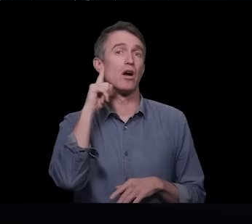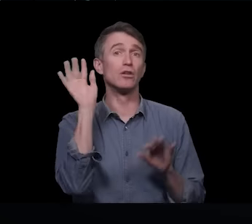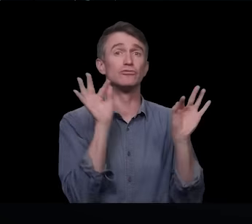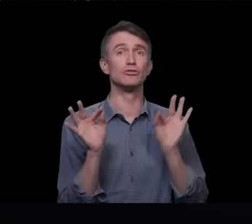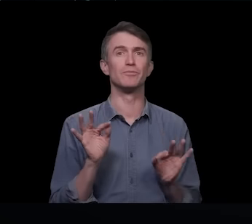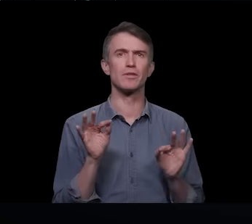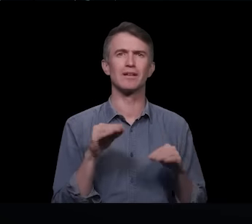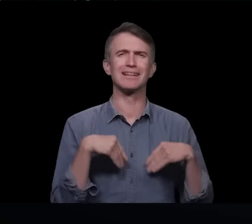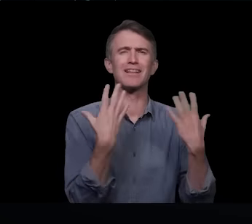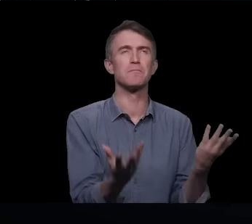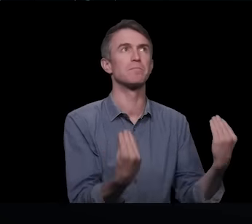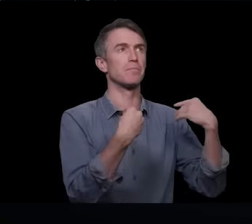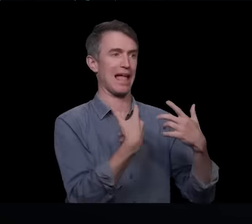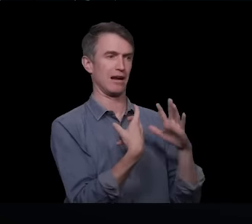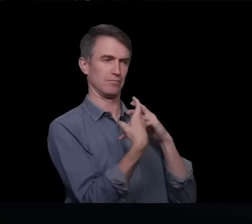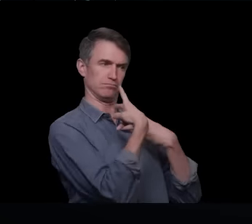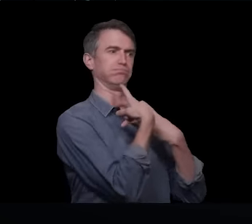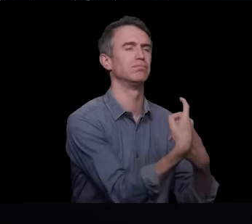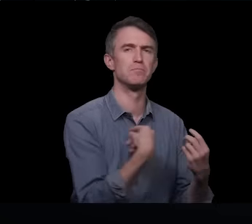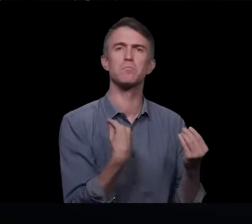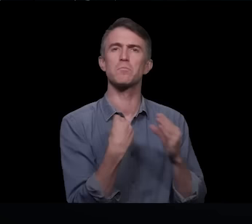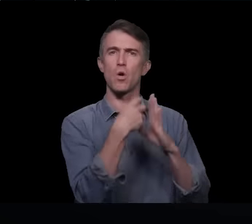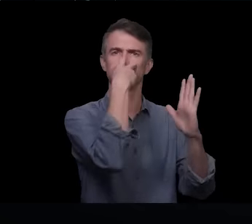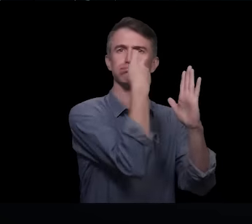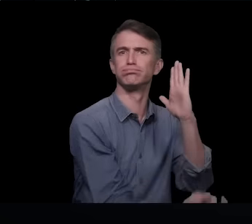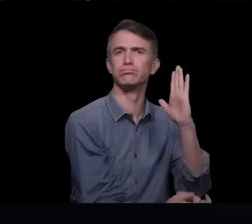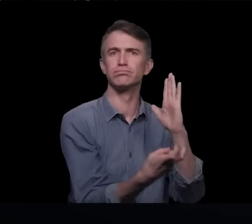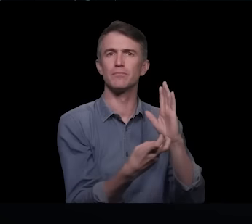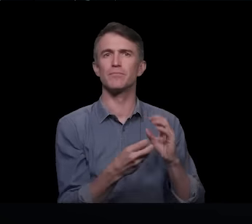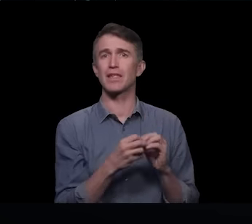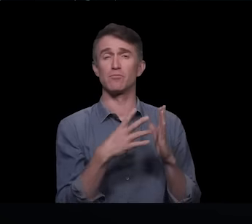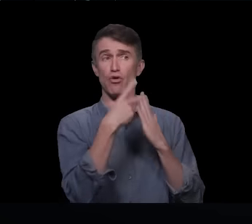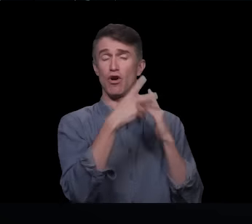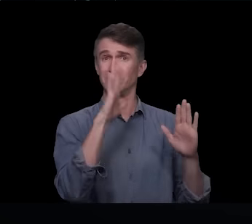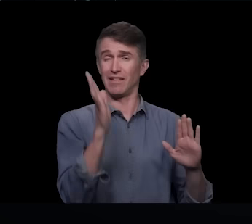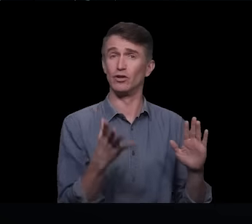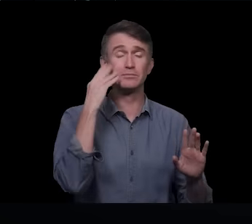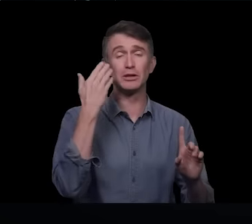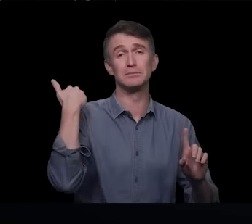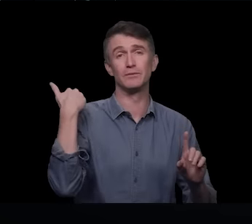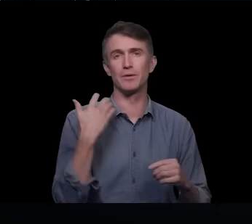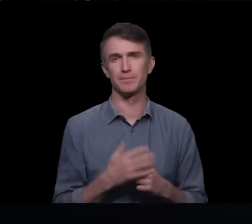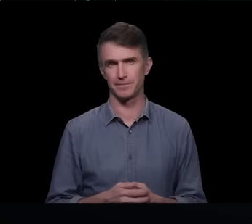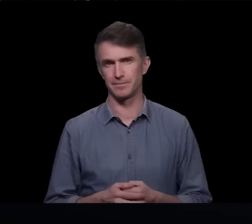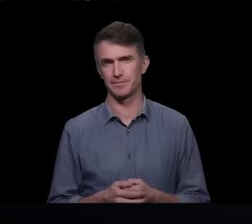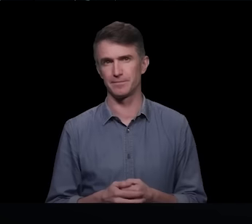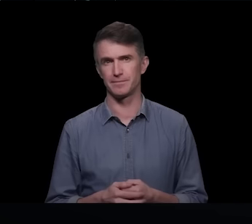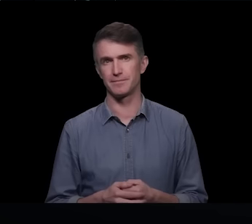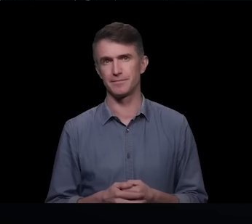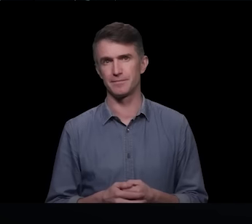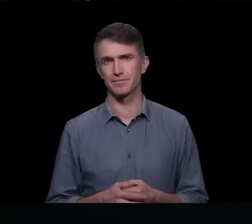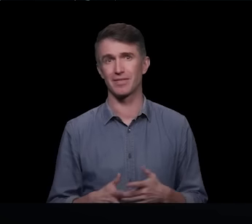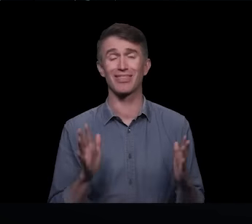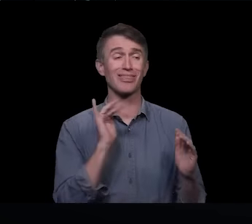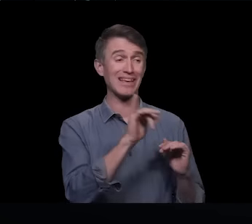audio description available online that helps me get immersed in a program like never